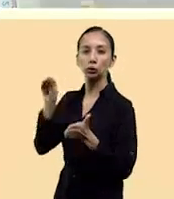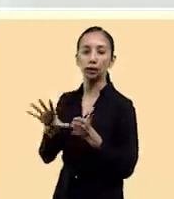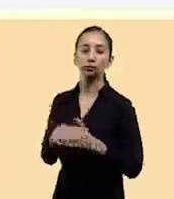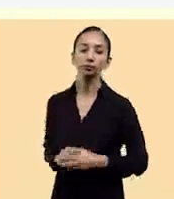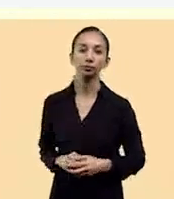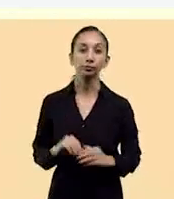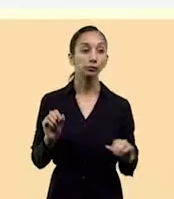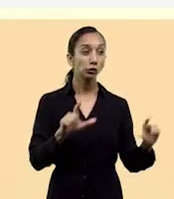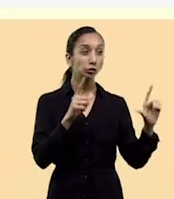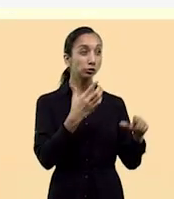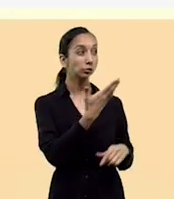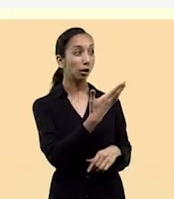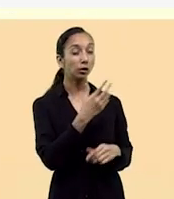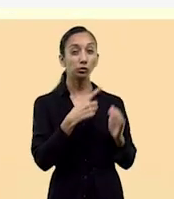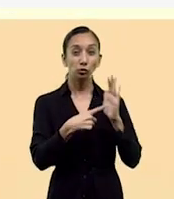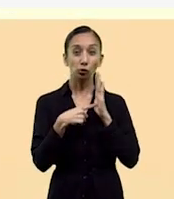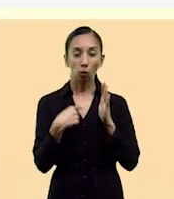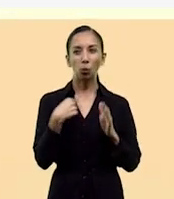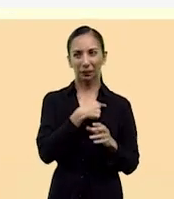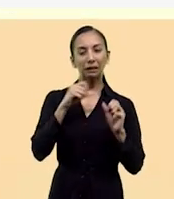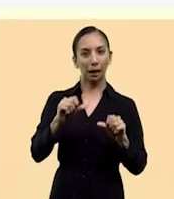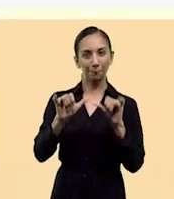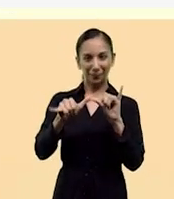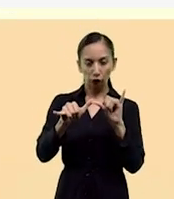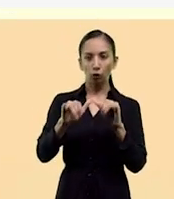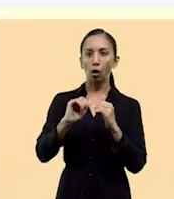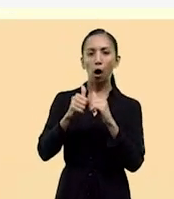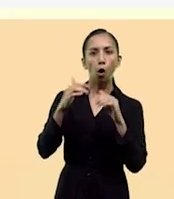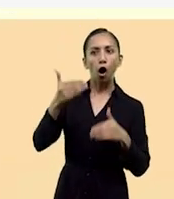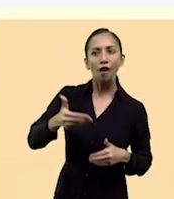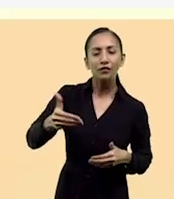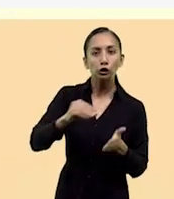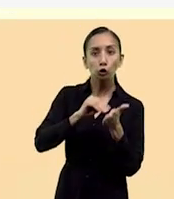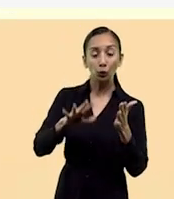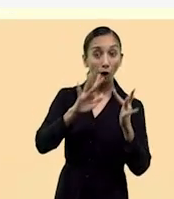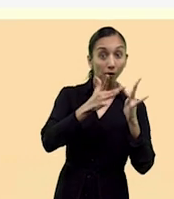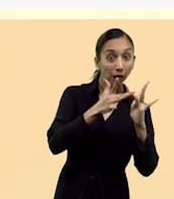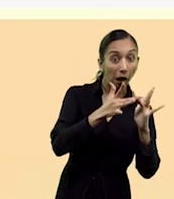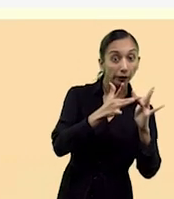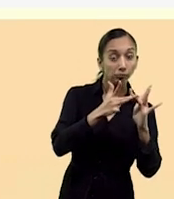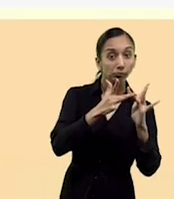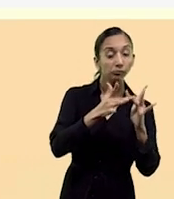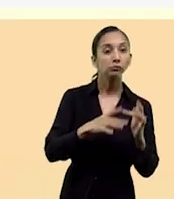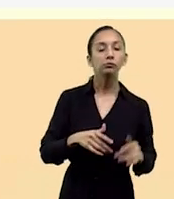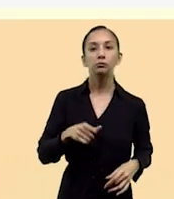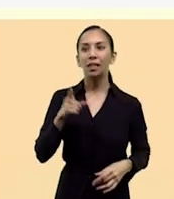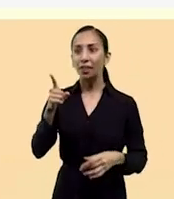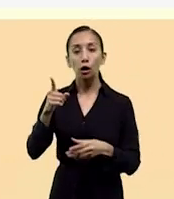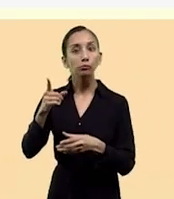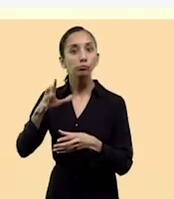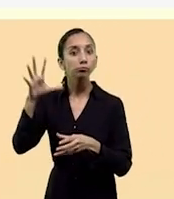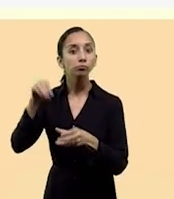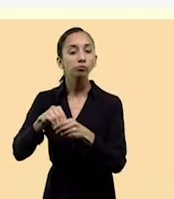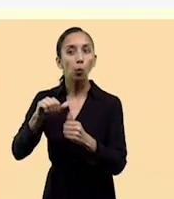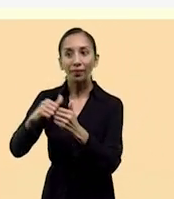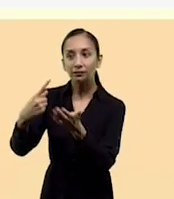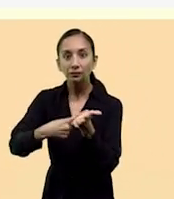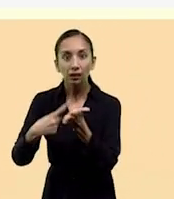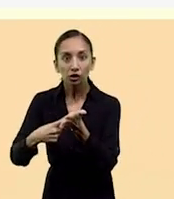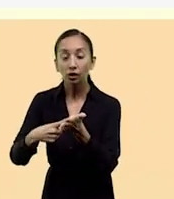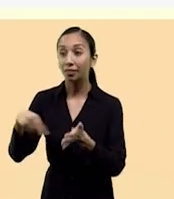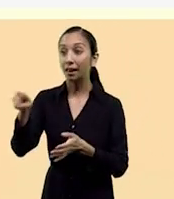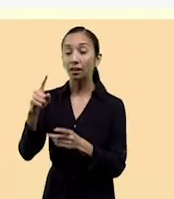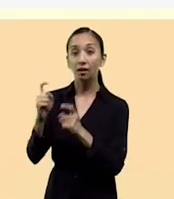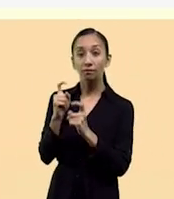As the chart shows, we can measure how often students are online and for how long, whether they're engaged in discussions about their studies, and